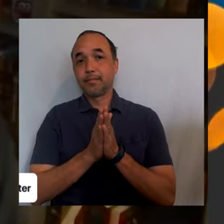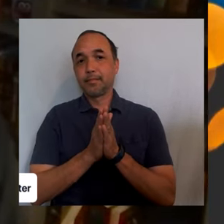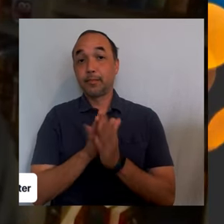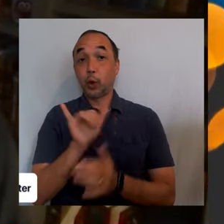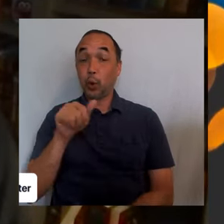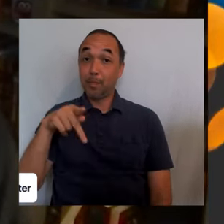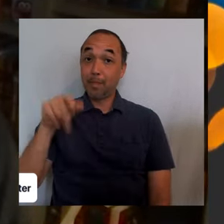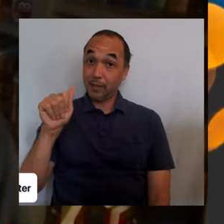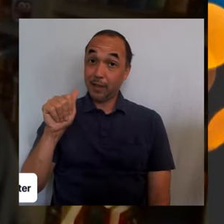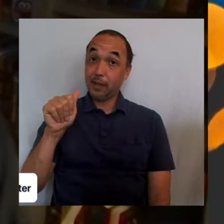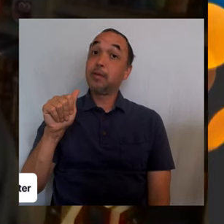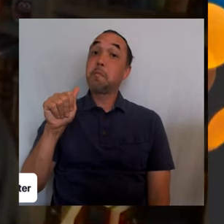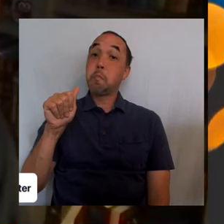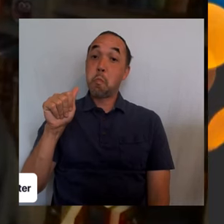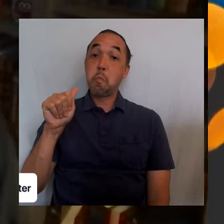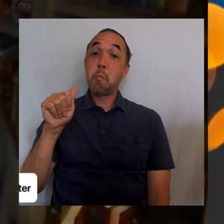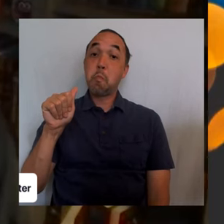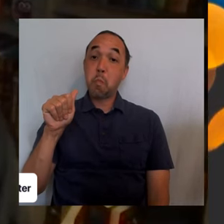Pennsylvania.